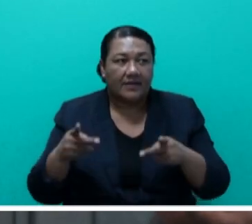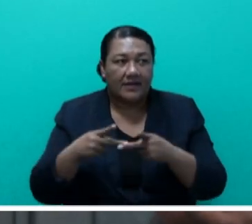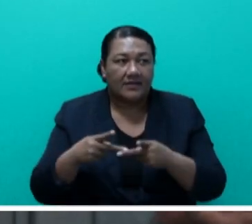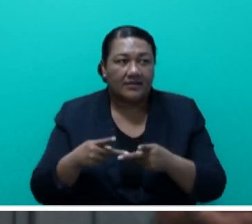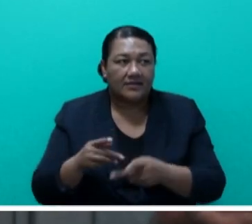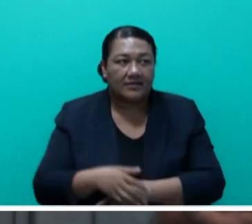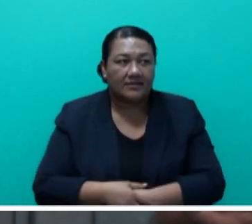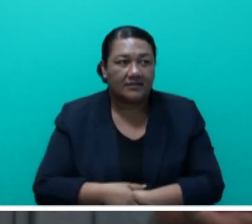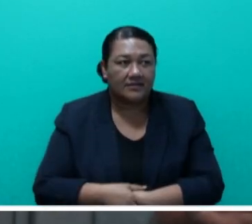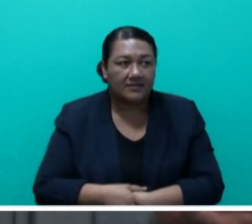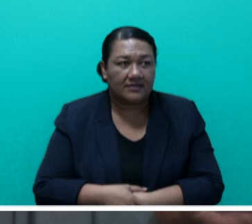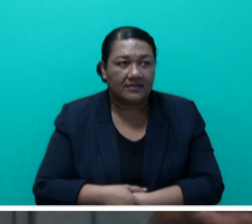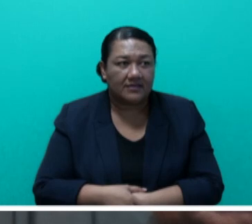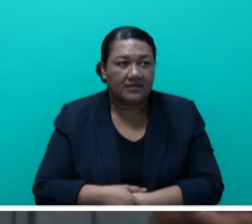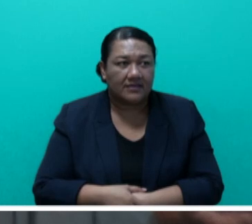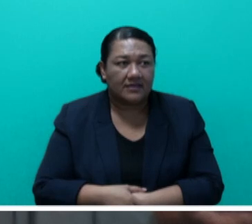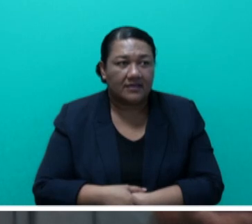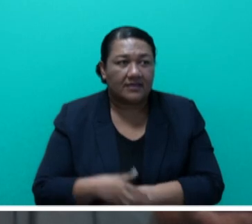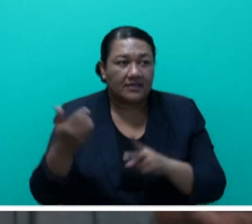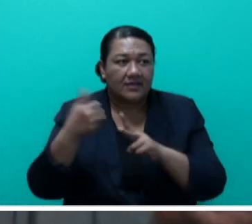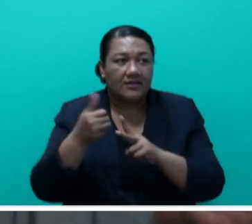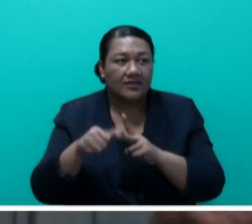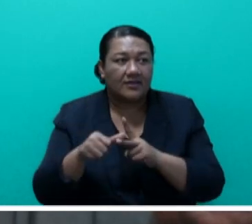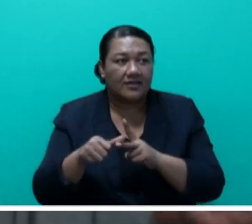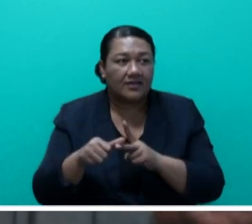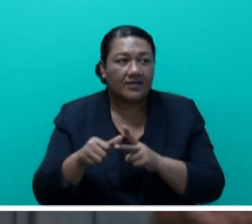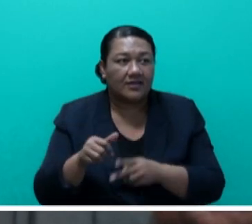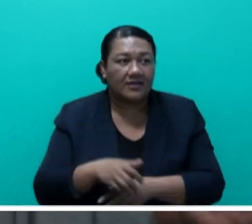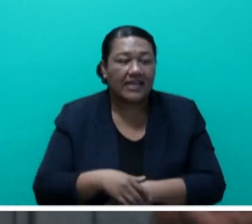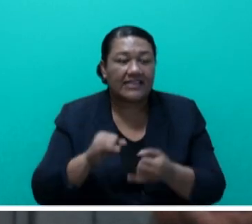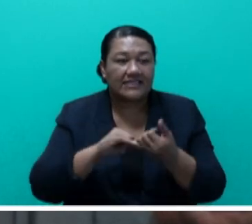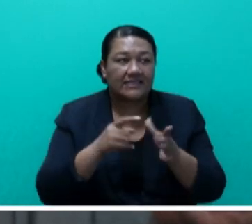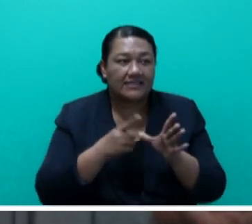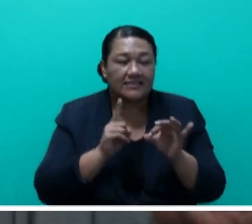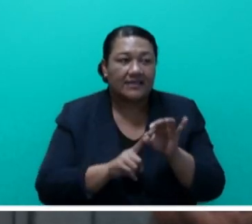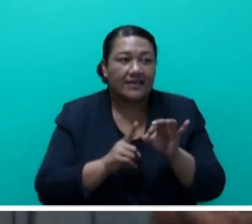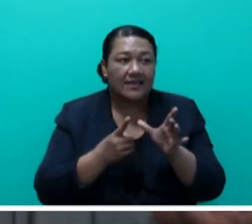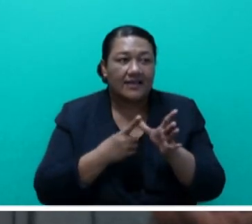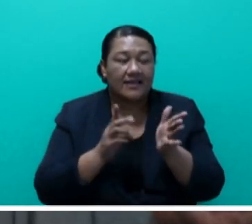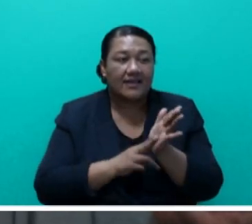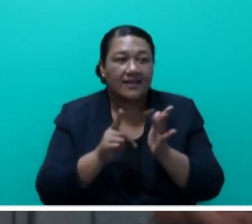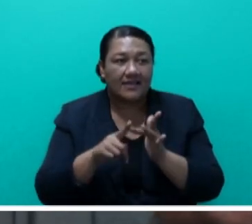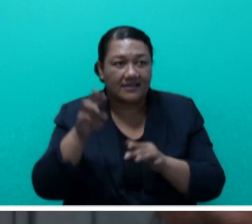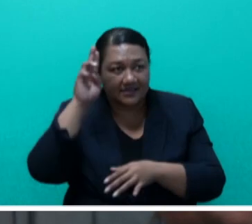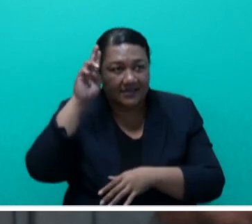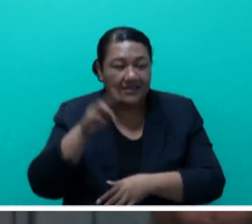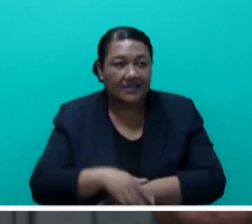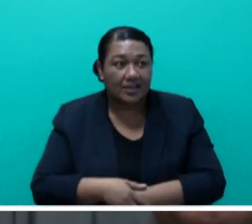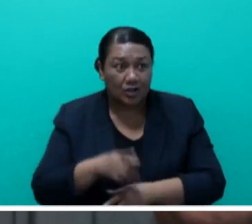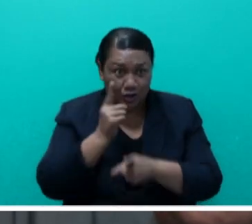and also, Samarin is in Sangani, sir. You're talking about the